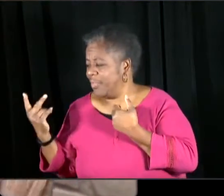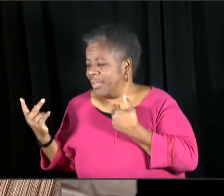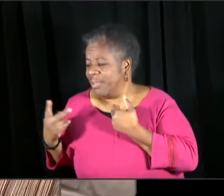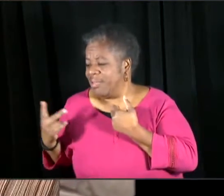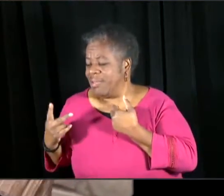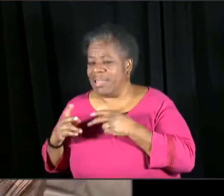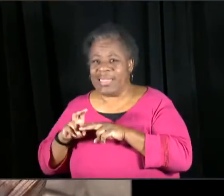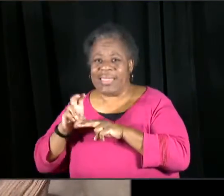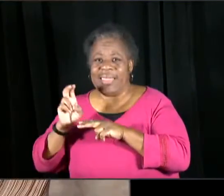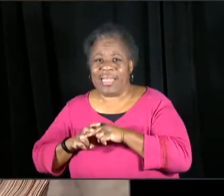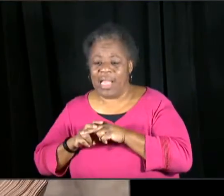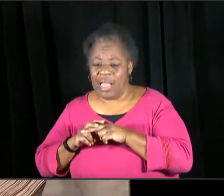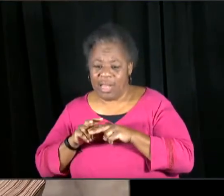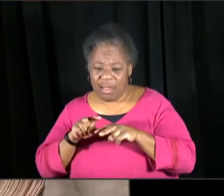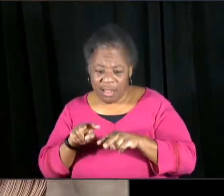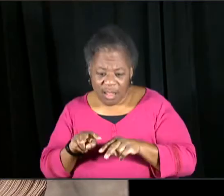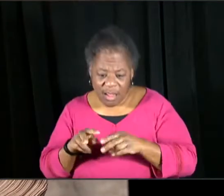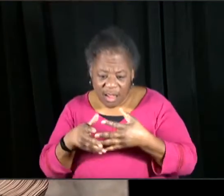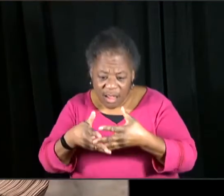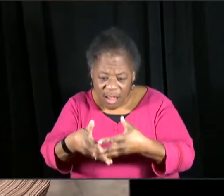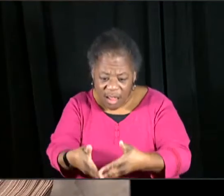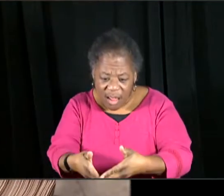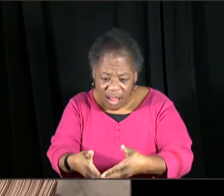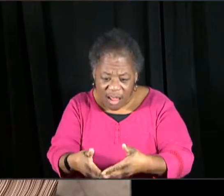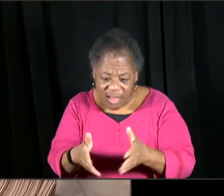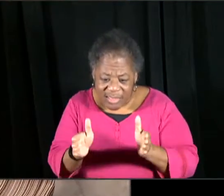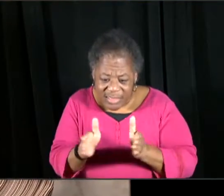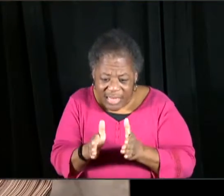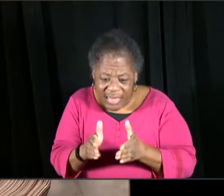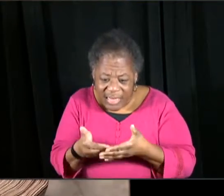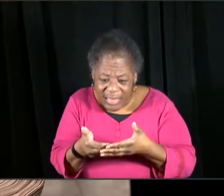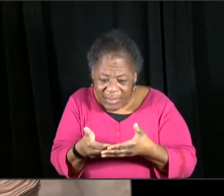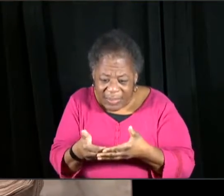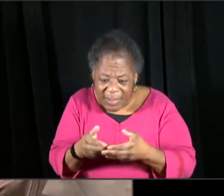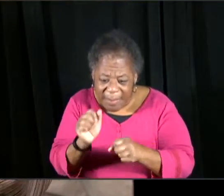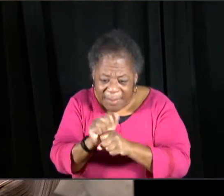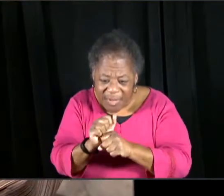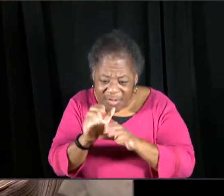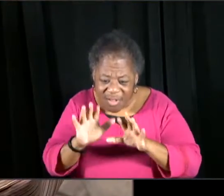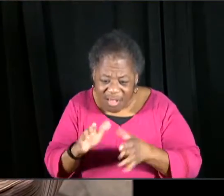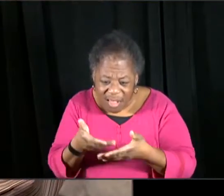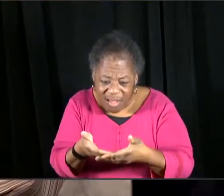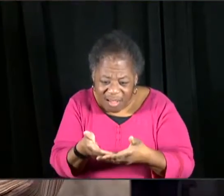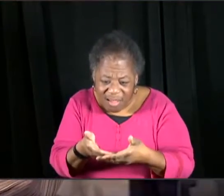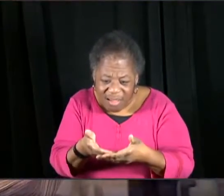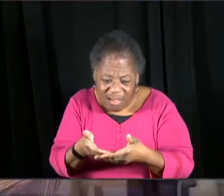sat staring at this tiny human miracle.